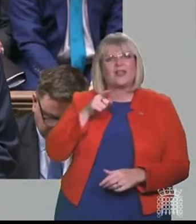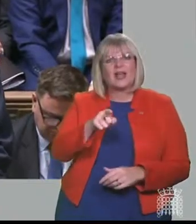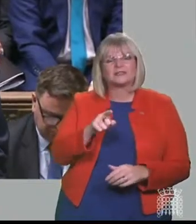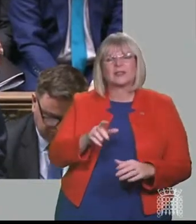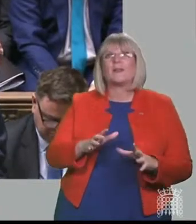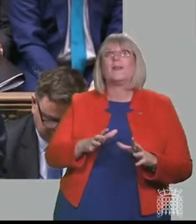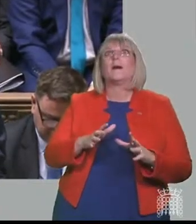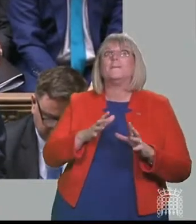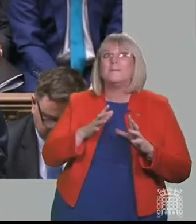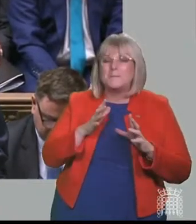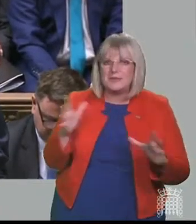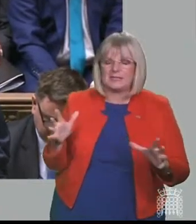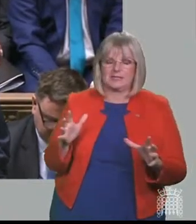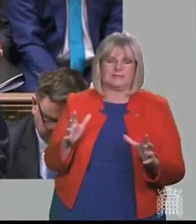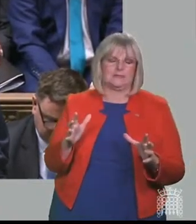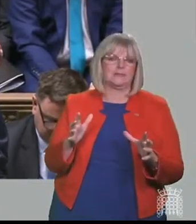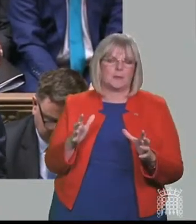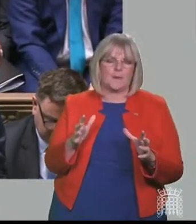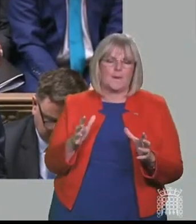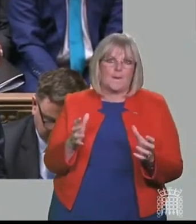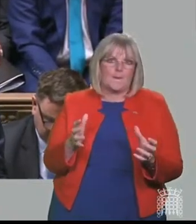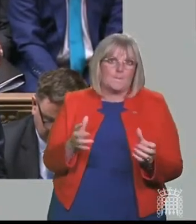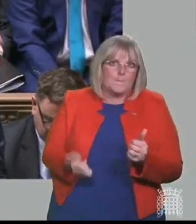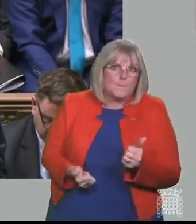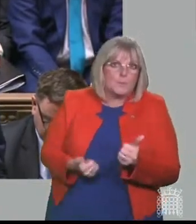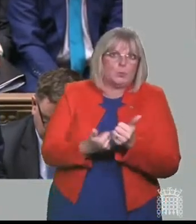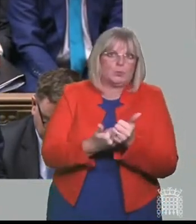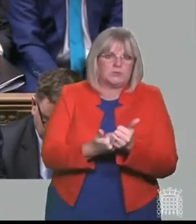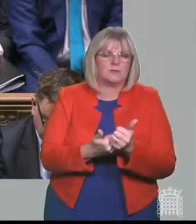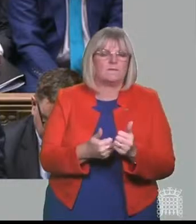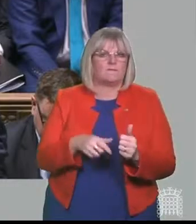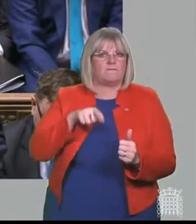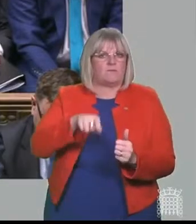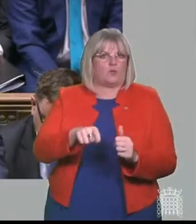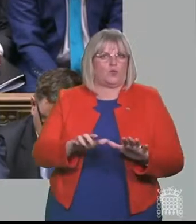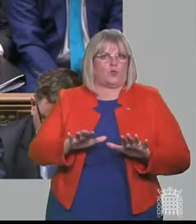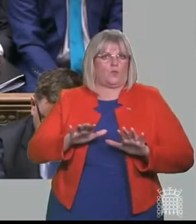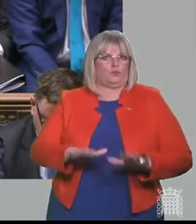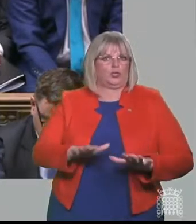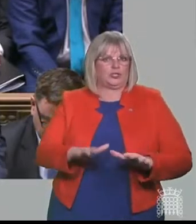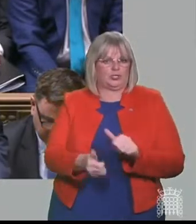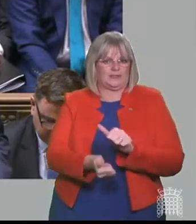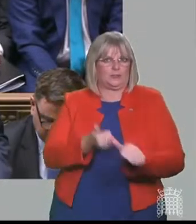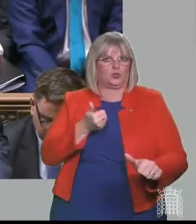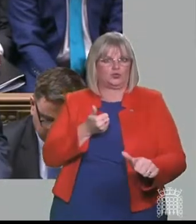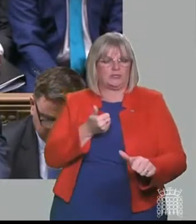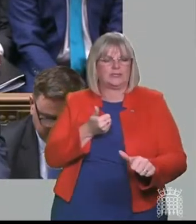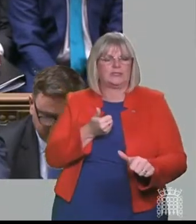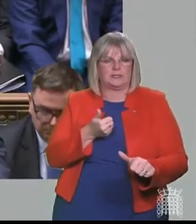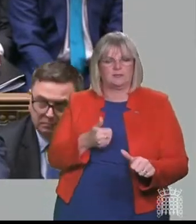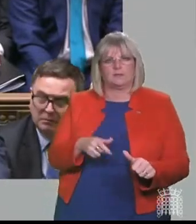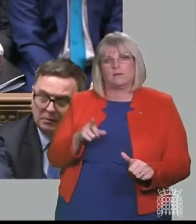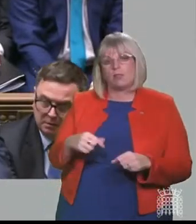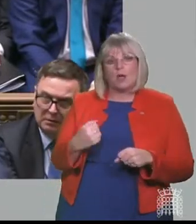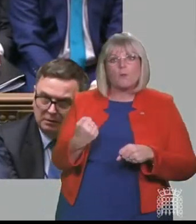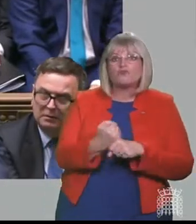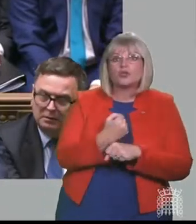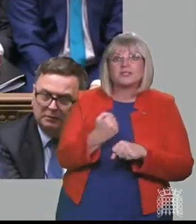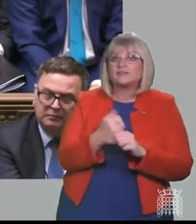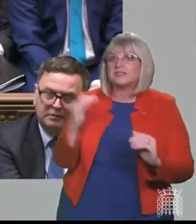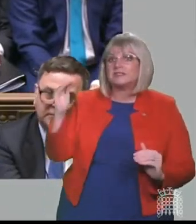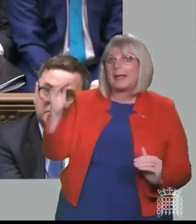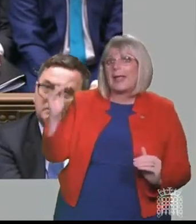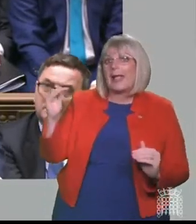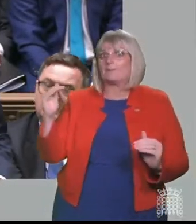ever boost for business investment in modern times, a decisive step towards closing the productivity gap with other major